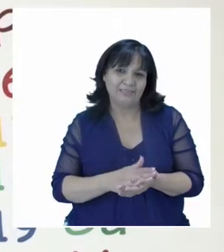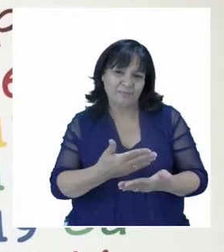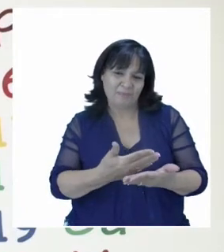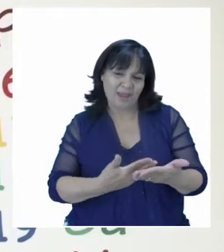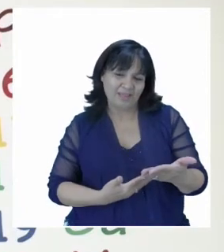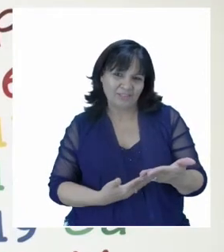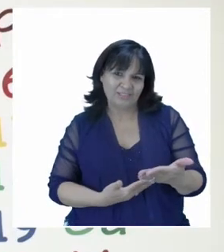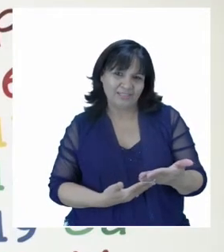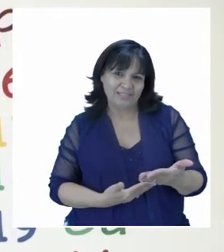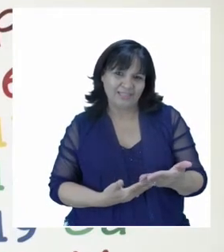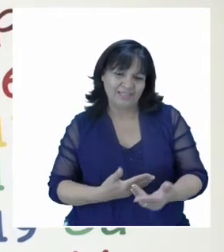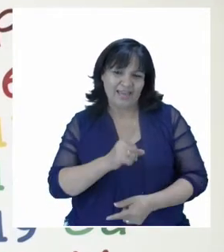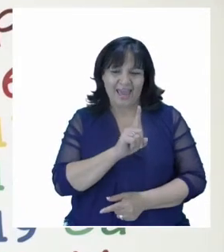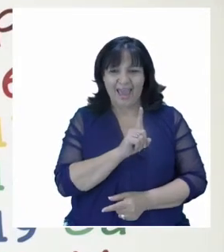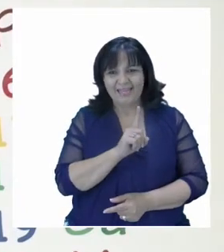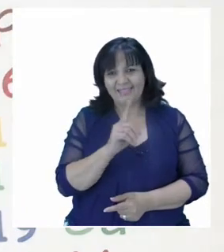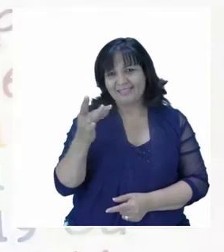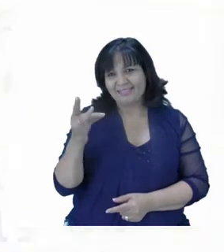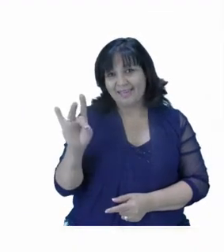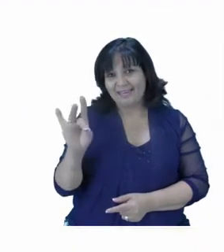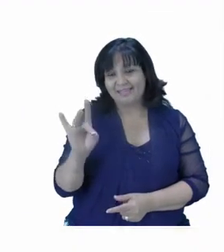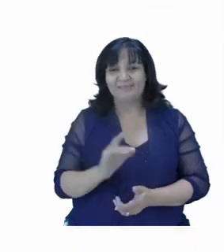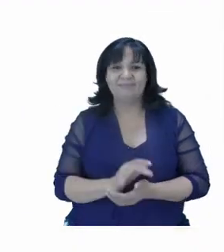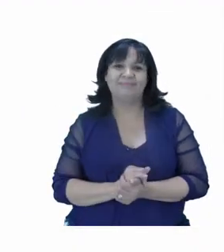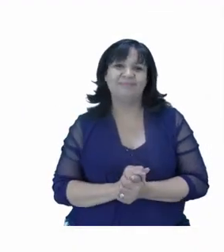page 18.